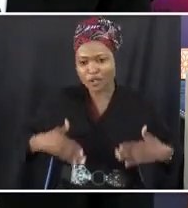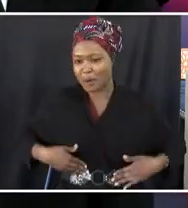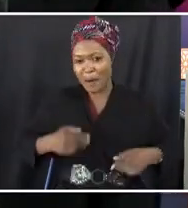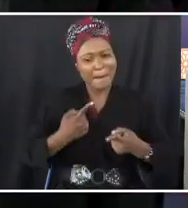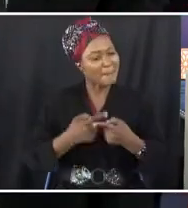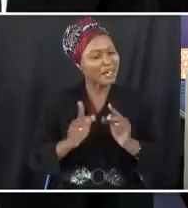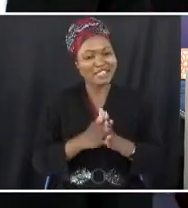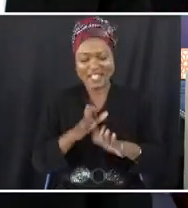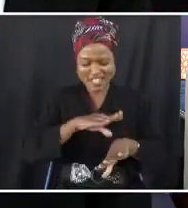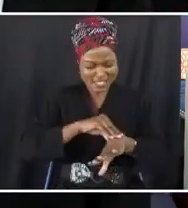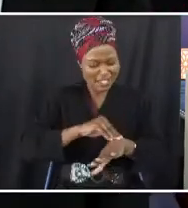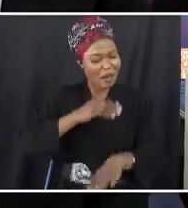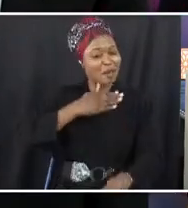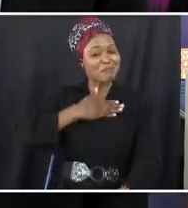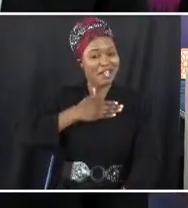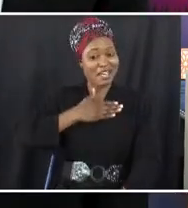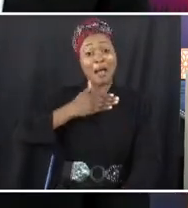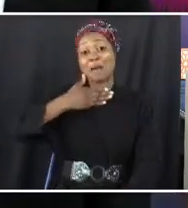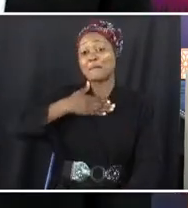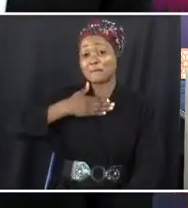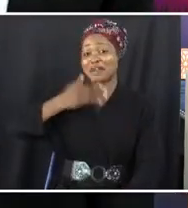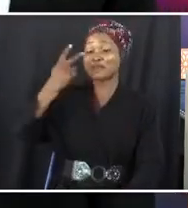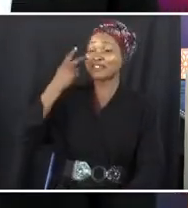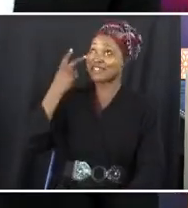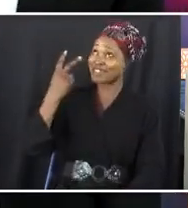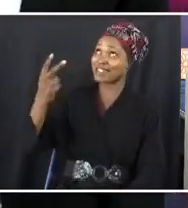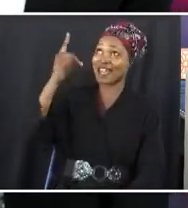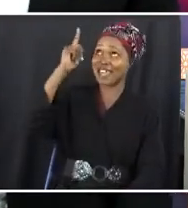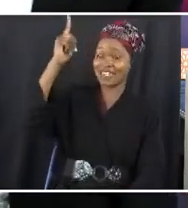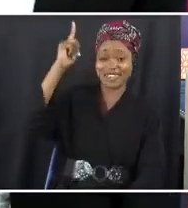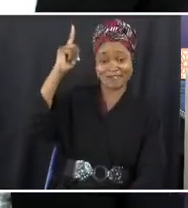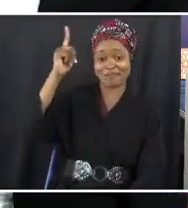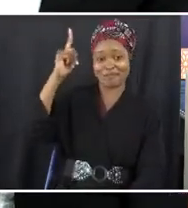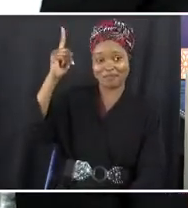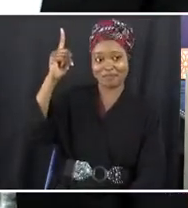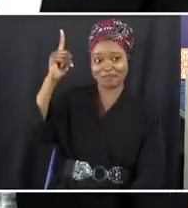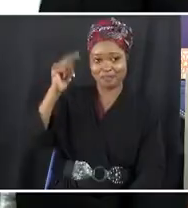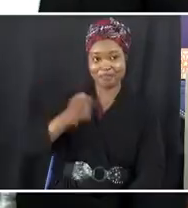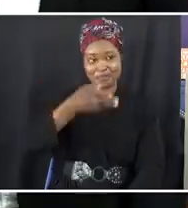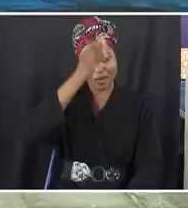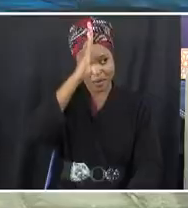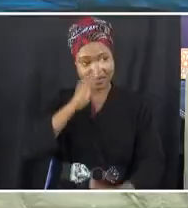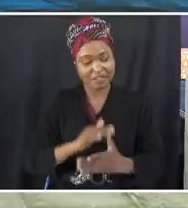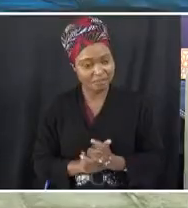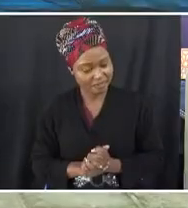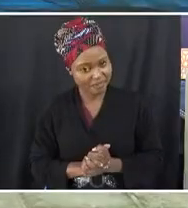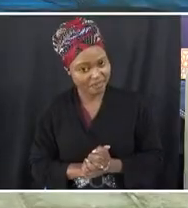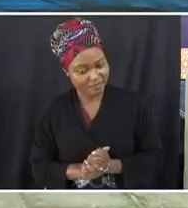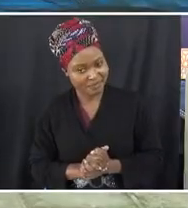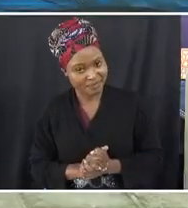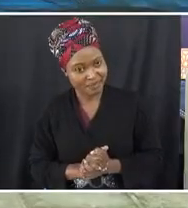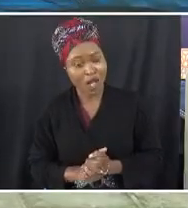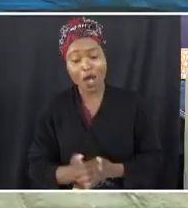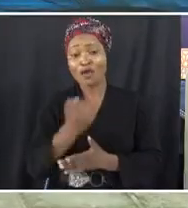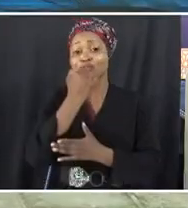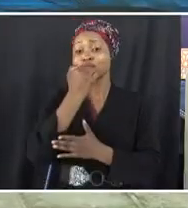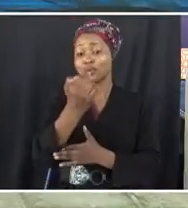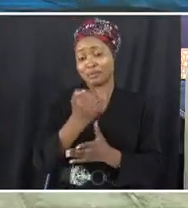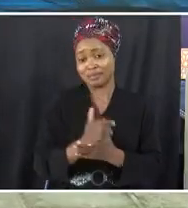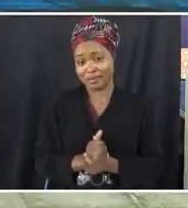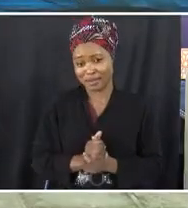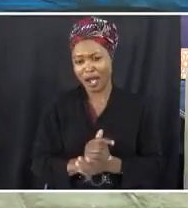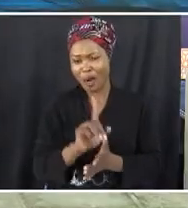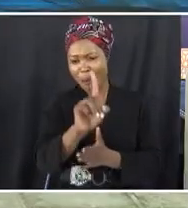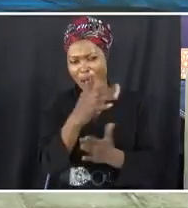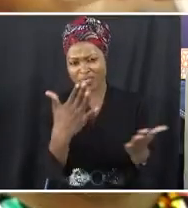in my flesh I shall see God." So the